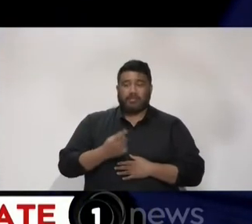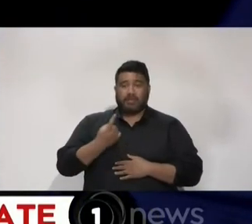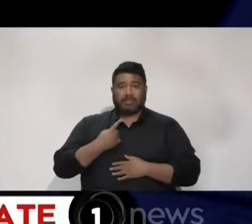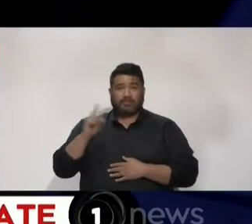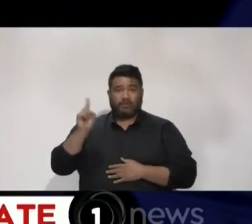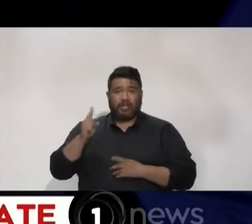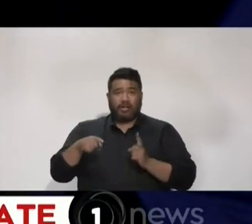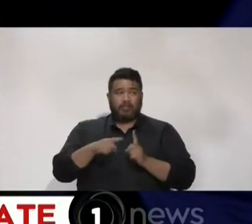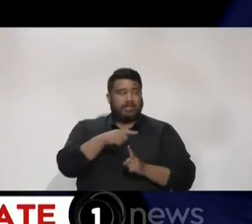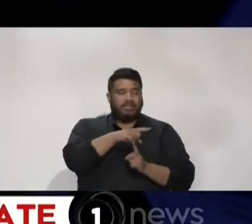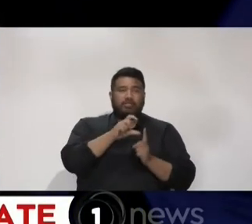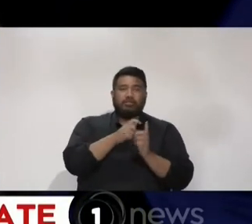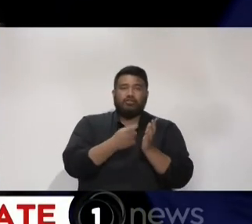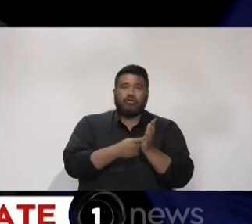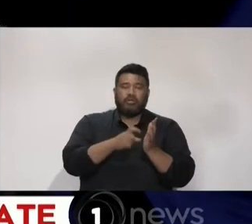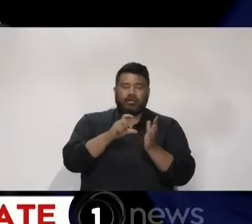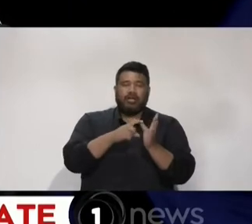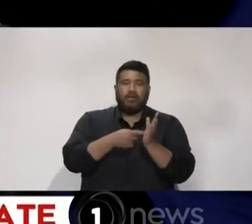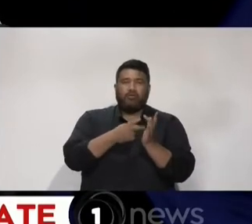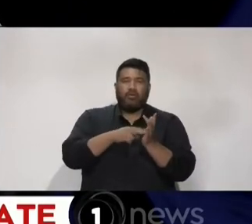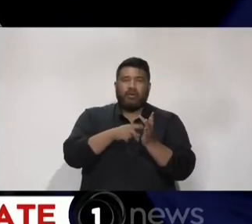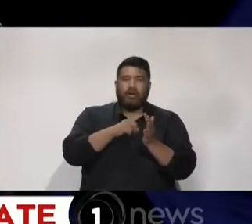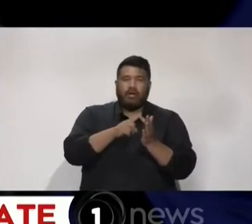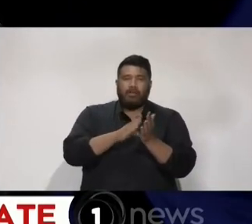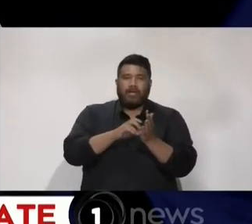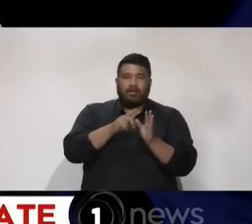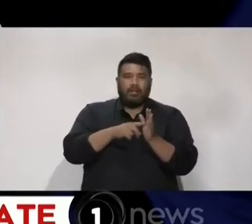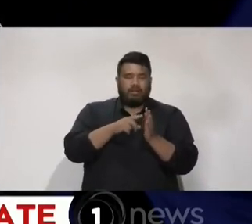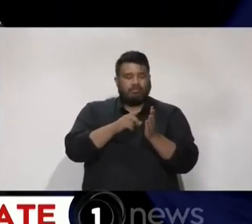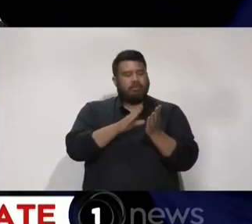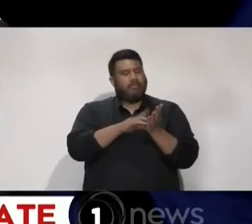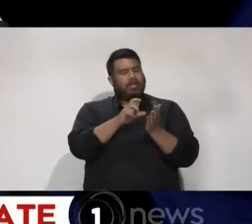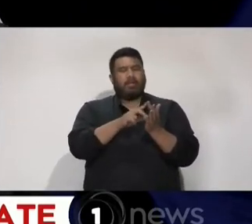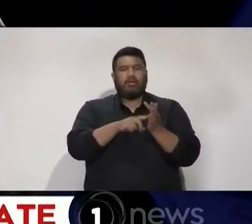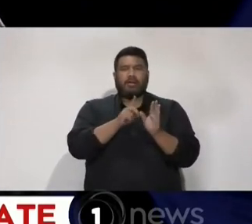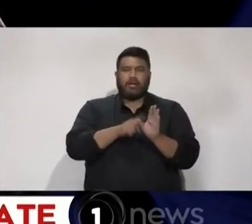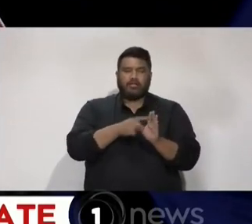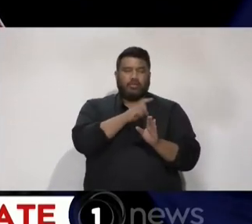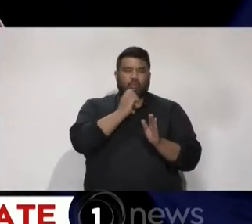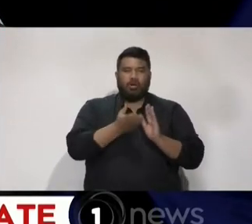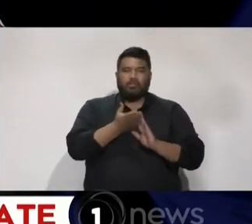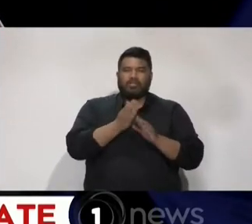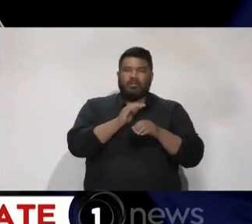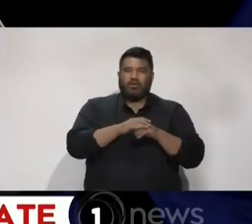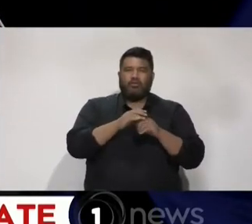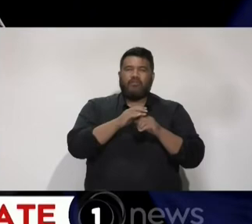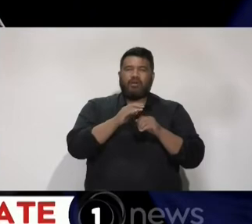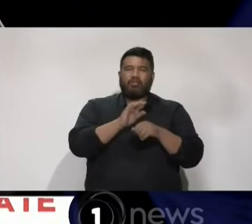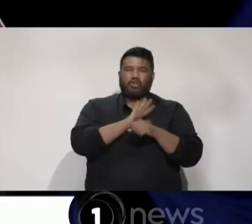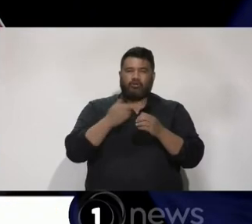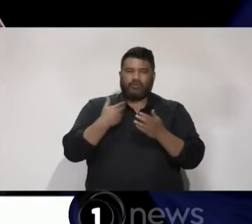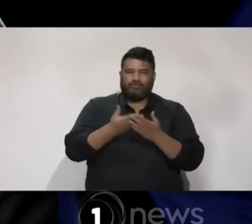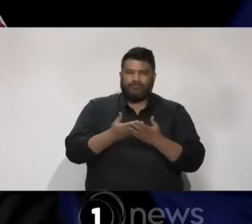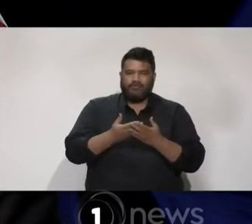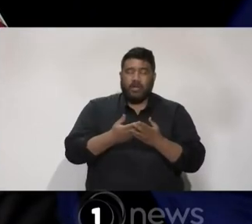them now. We'll provide today's cases update. After that, I'm going to talk about masks on public transport.